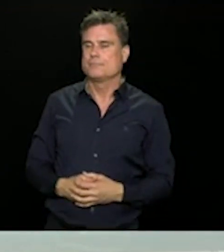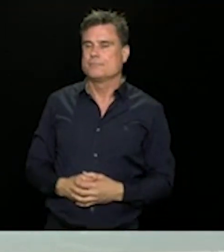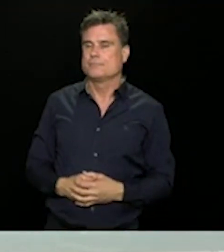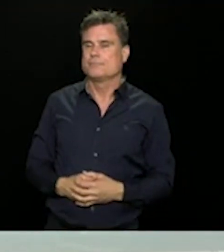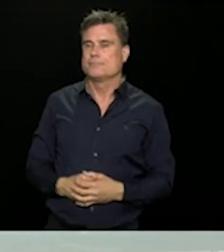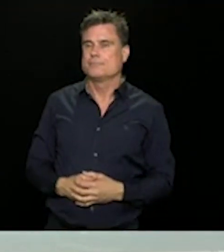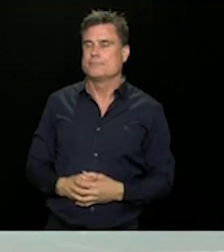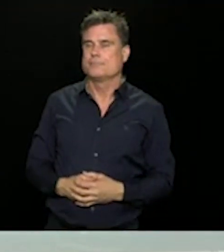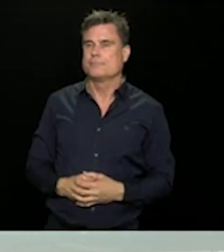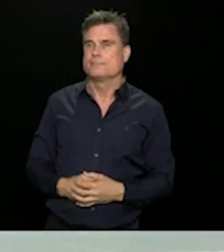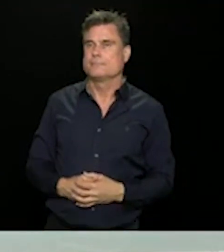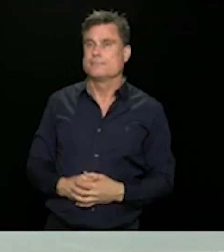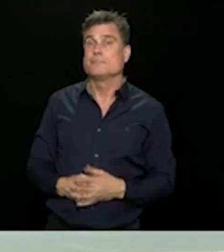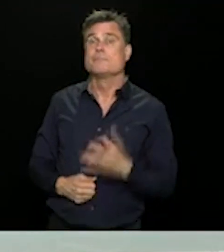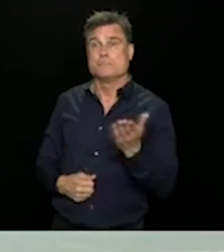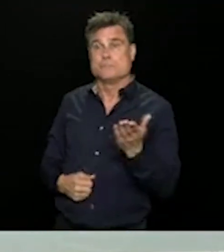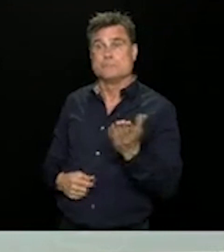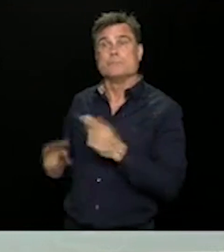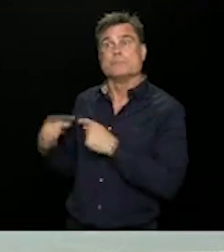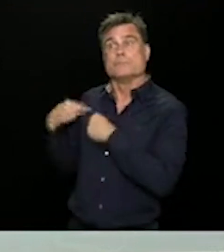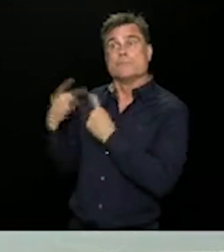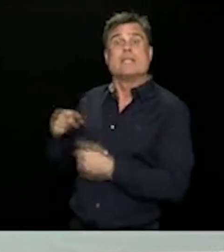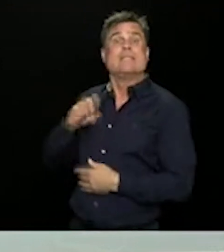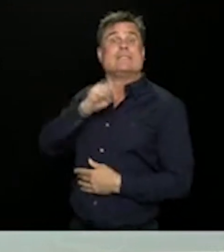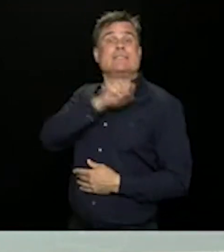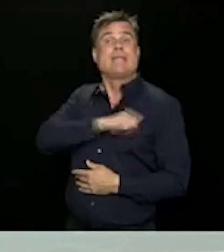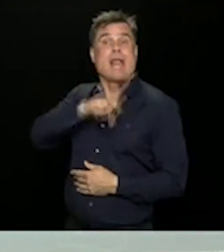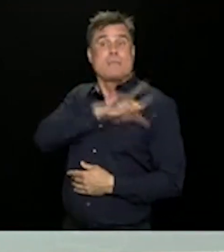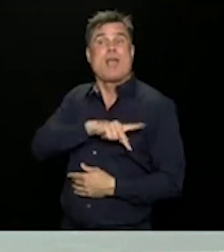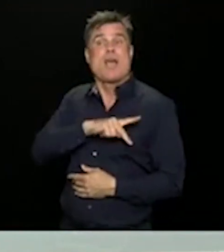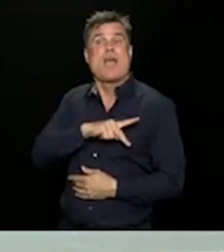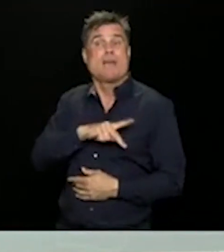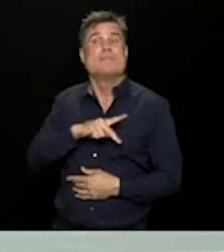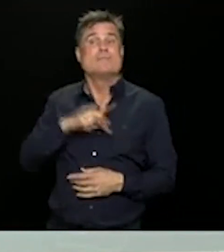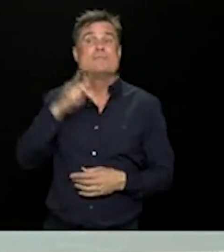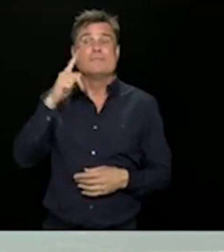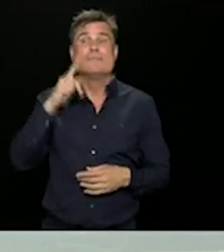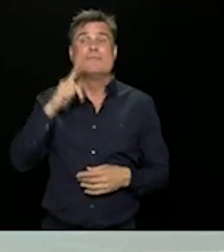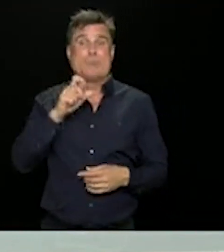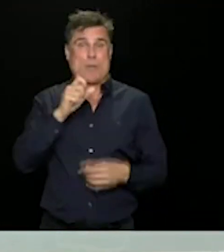sort of learned over this transition, that we can keep it at a